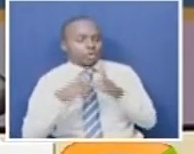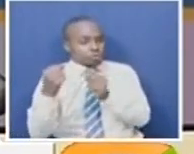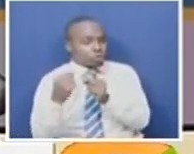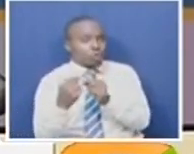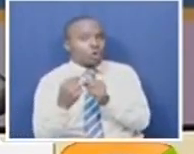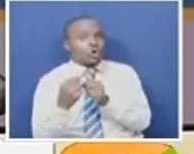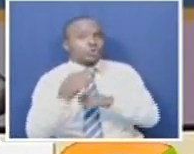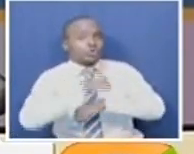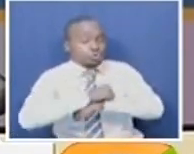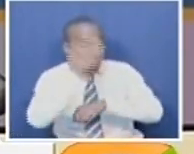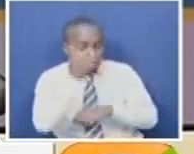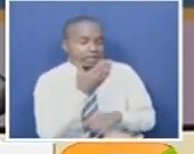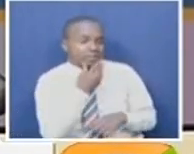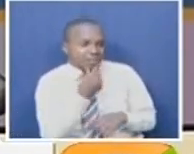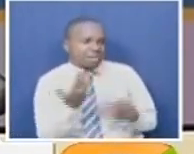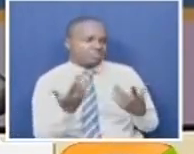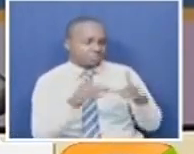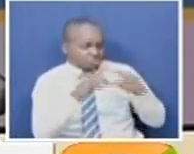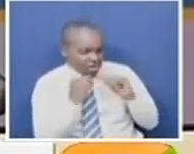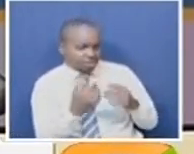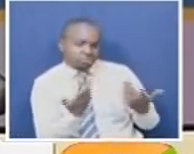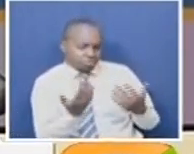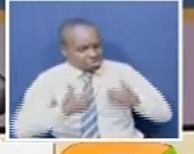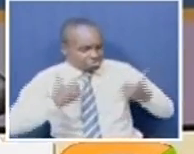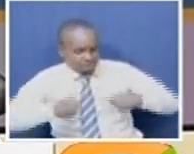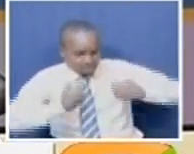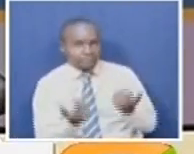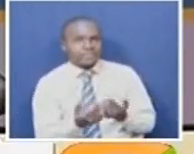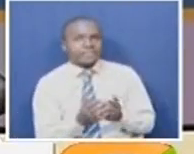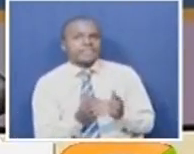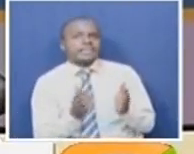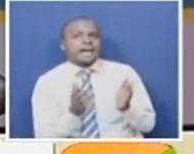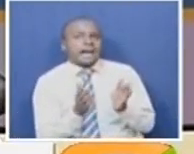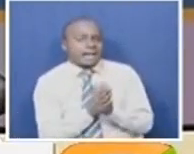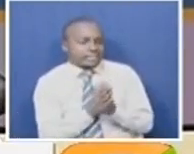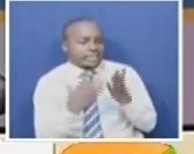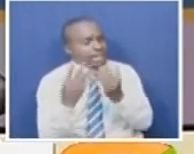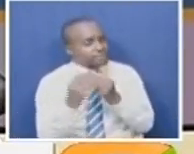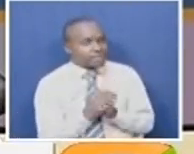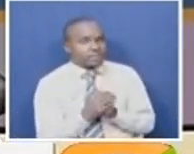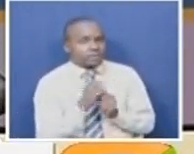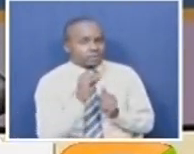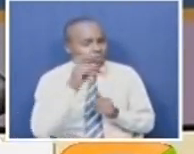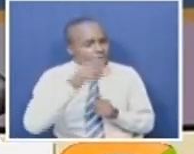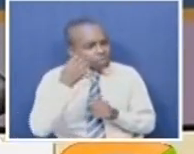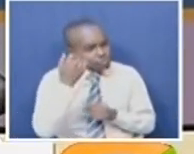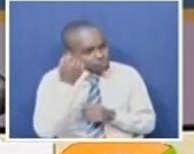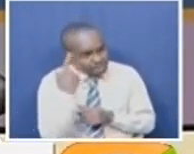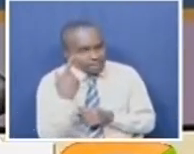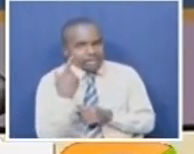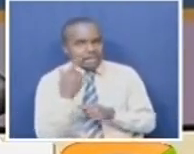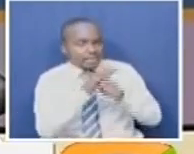guy somewhere told them, you know, let's go have some fun, and they just left. So you need to understand what kind of